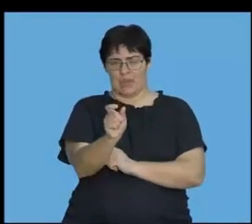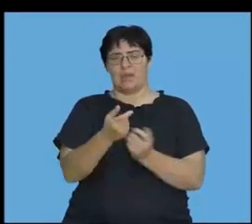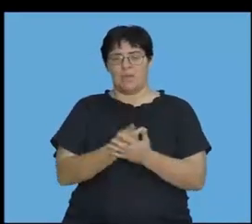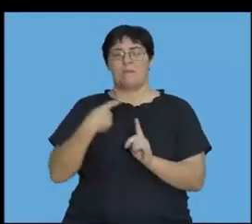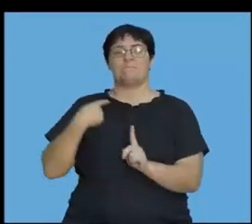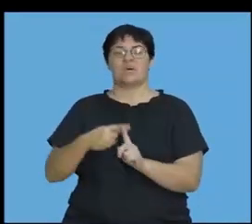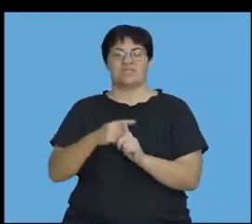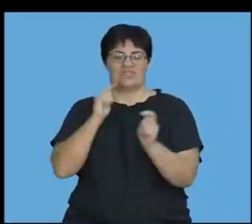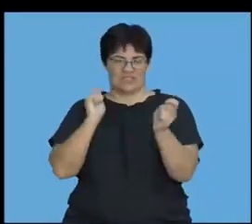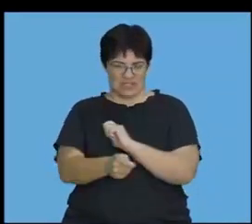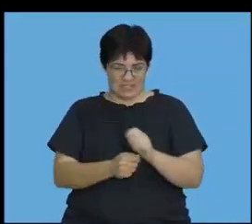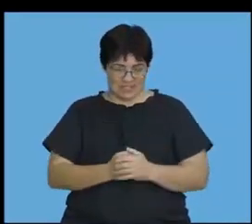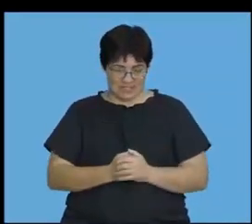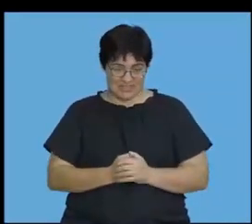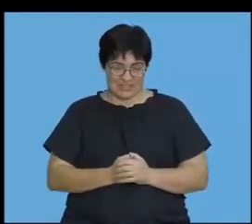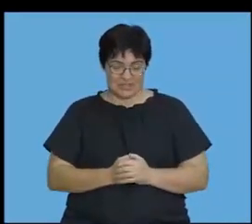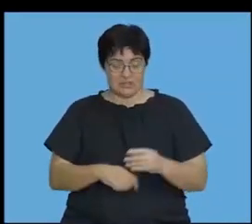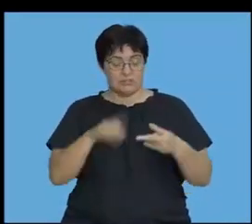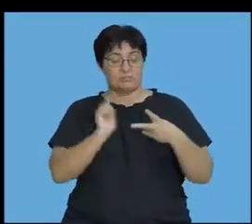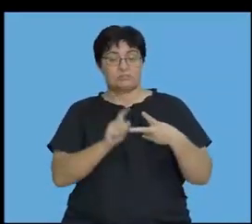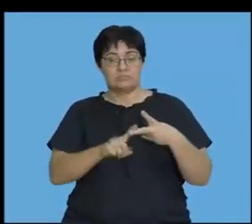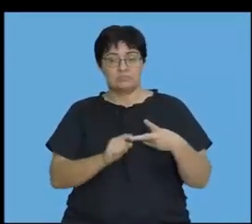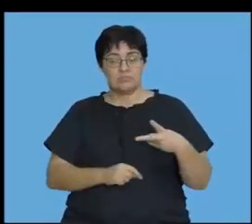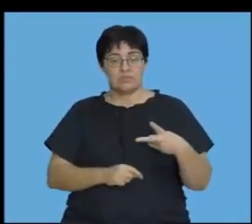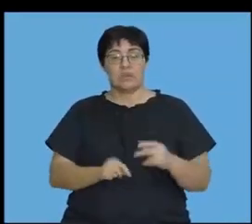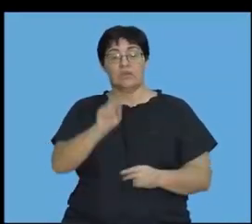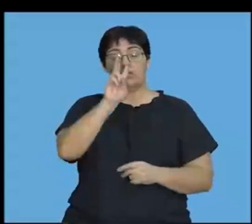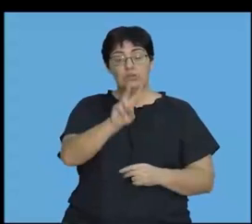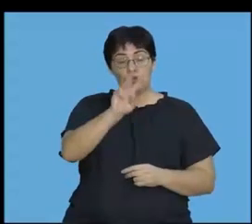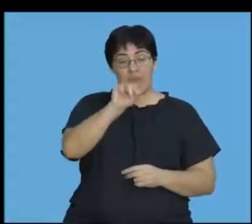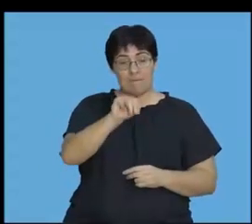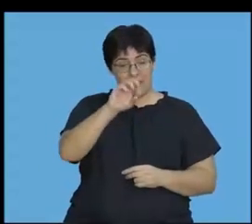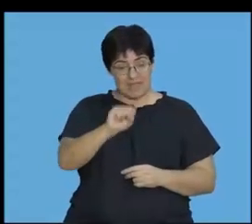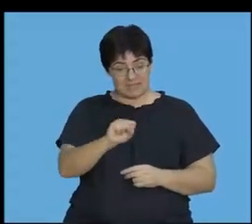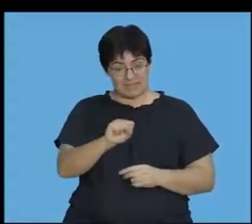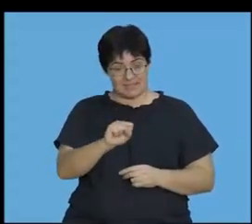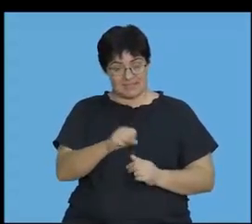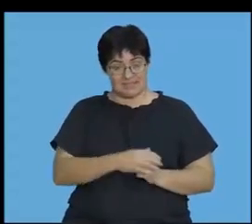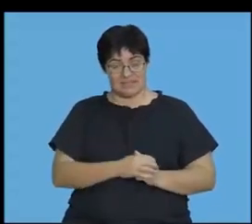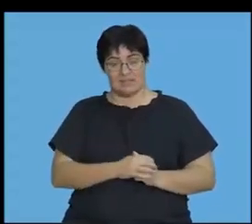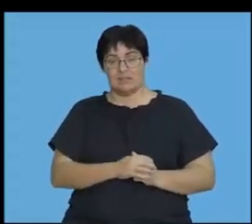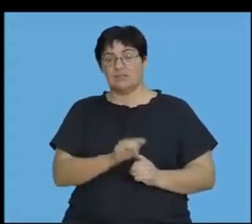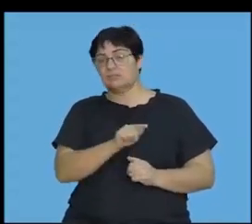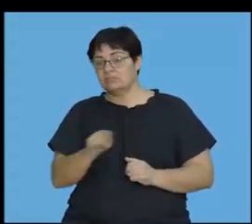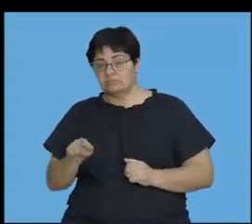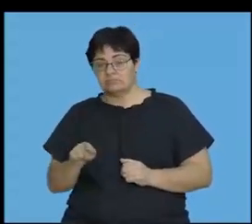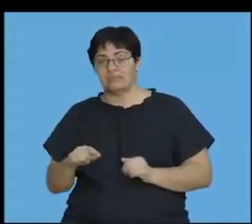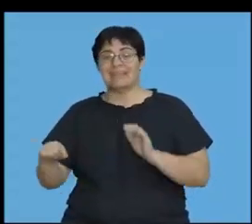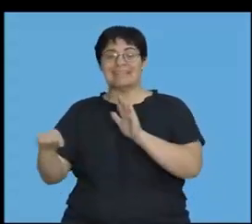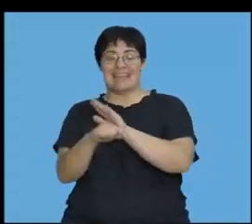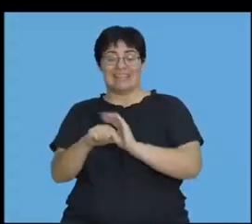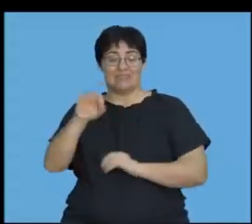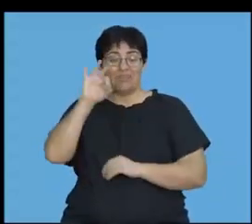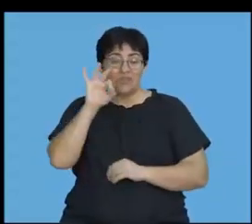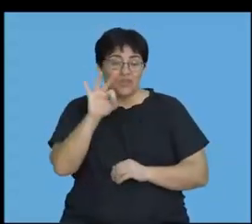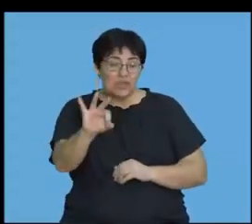in momentum, and it was a positive change in momentum. When it went from 2 meters per second